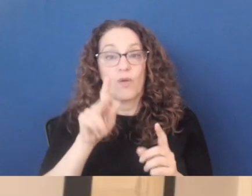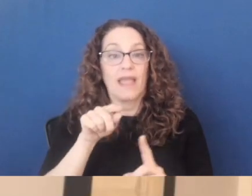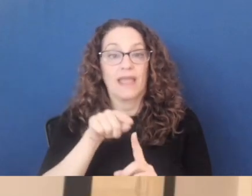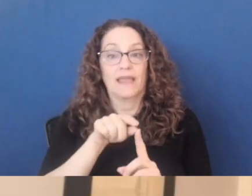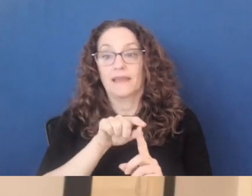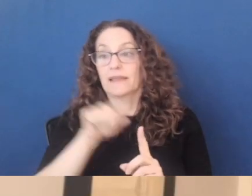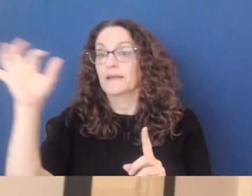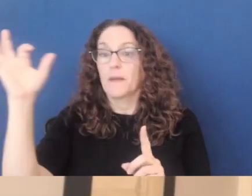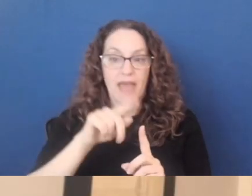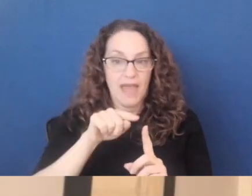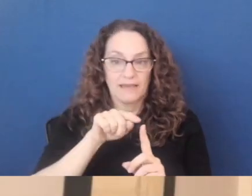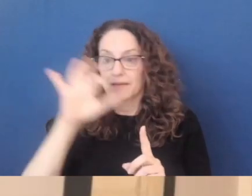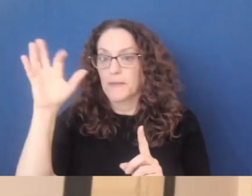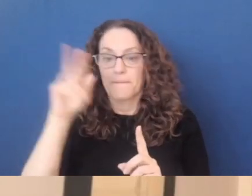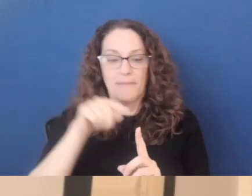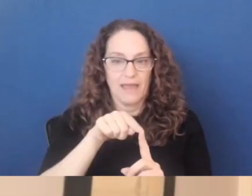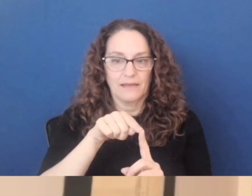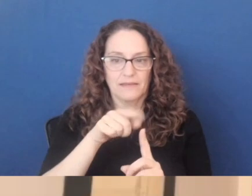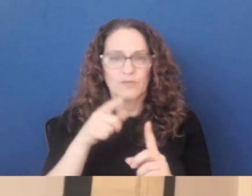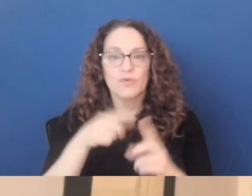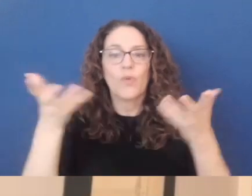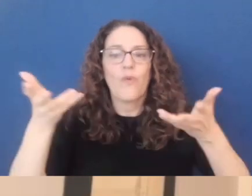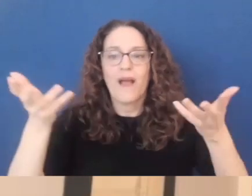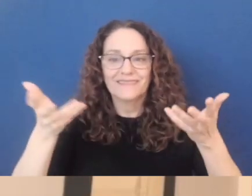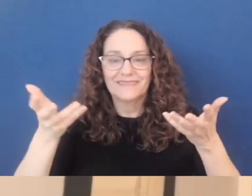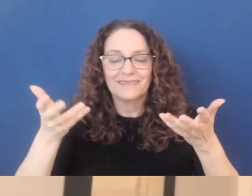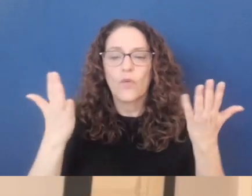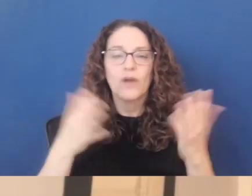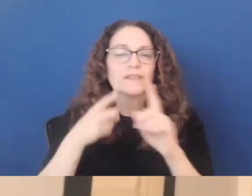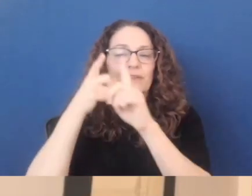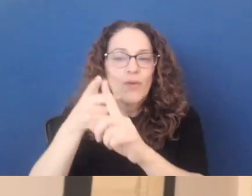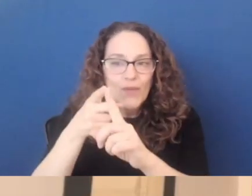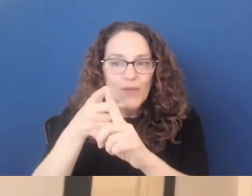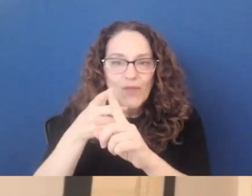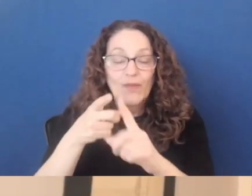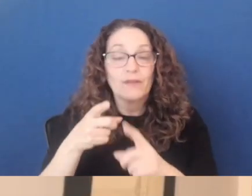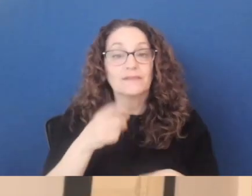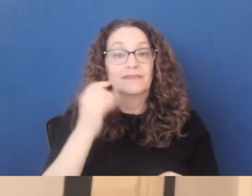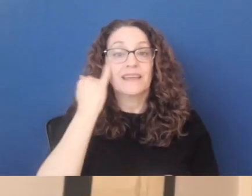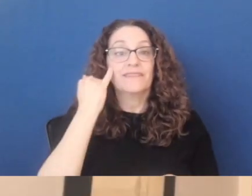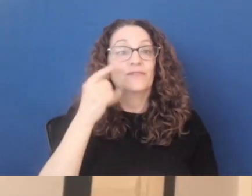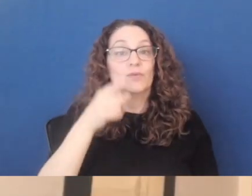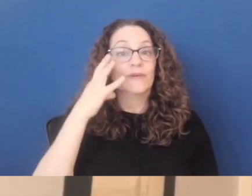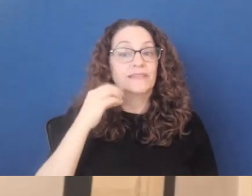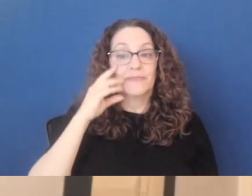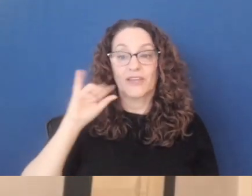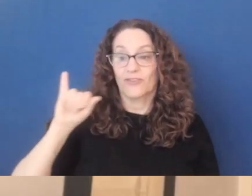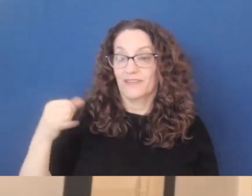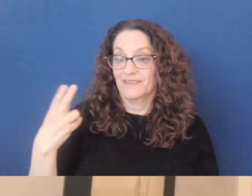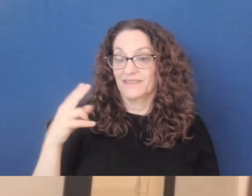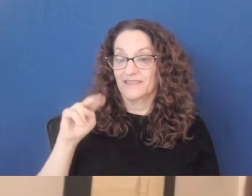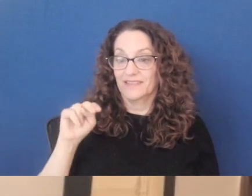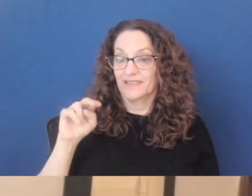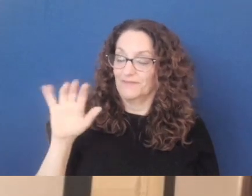what's the goal here? And so for a student who's experienced the jhana states, or, and this is a question